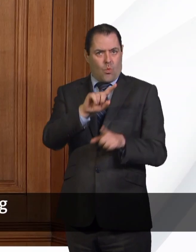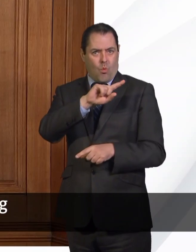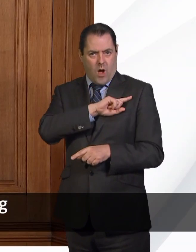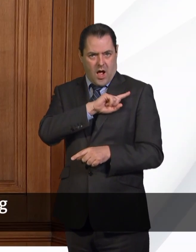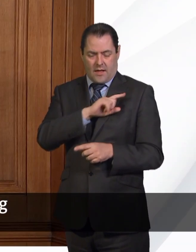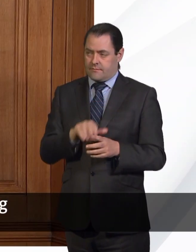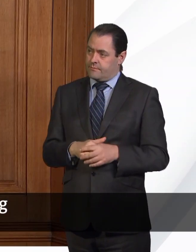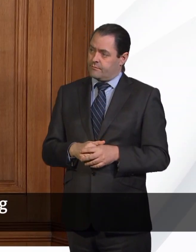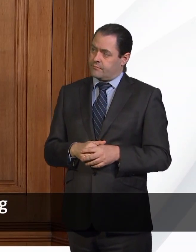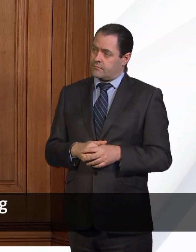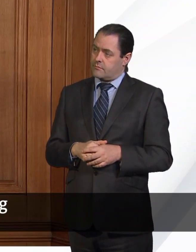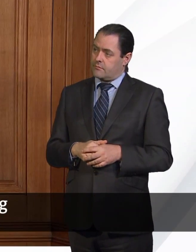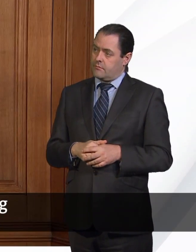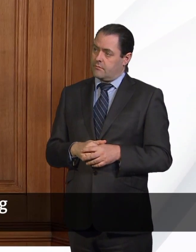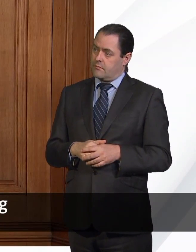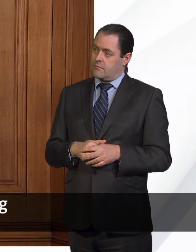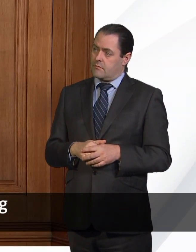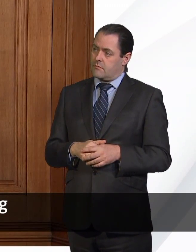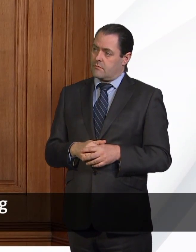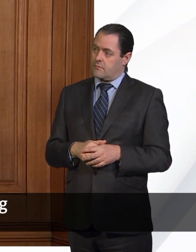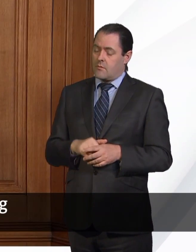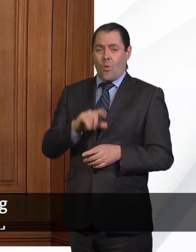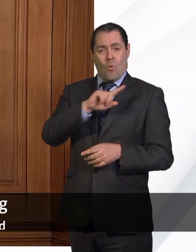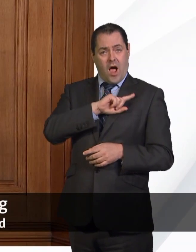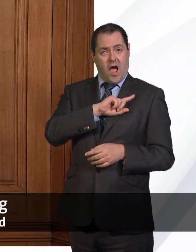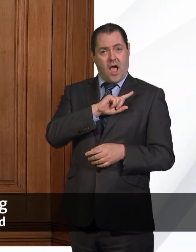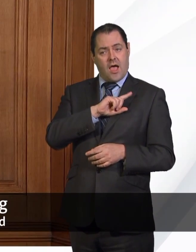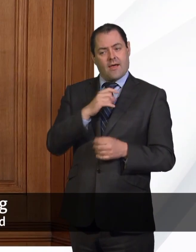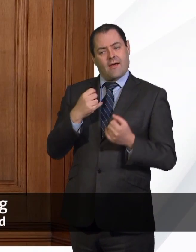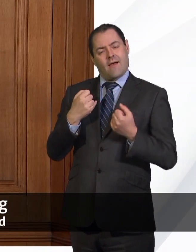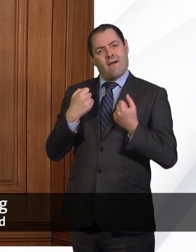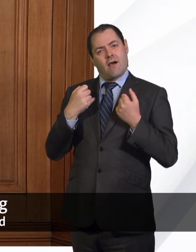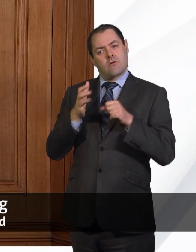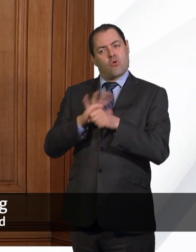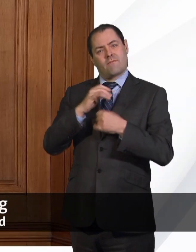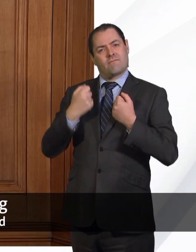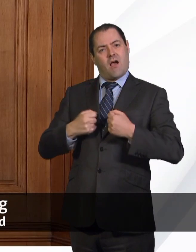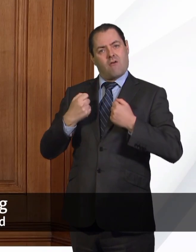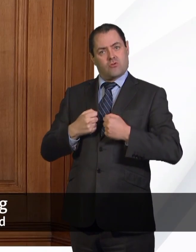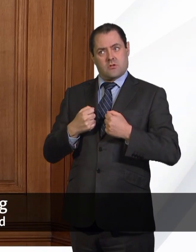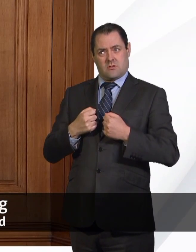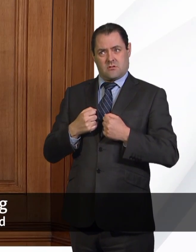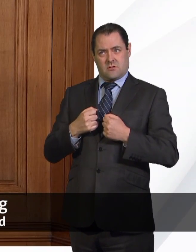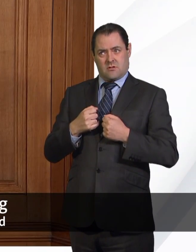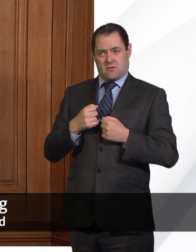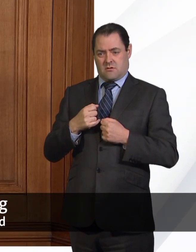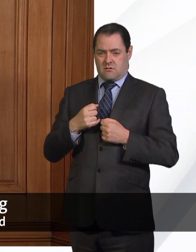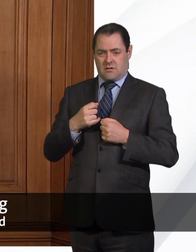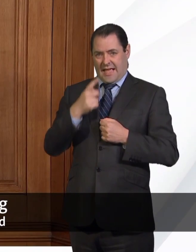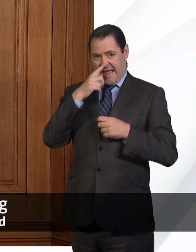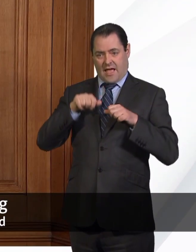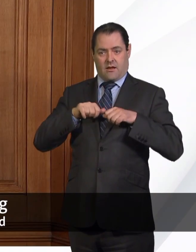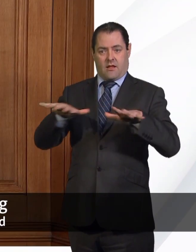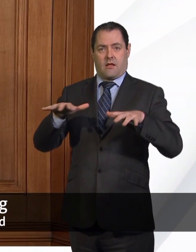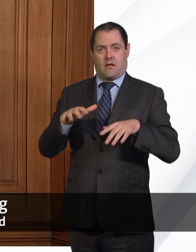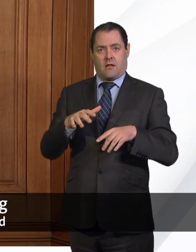important. And the why is that this virus, unfortunately, is infectious for 2, possibly